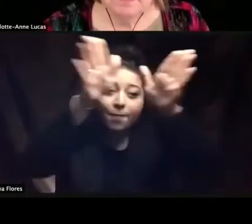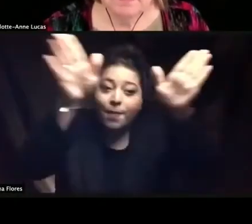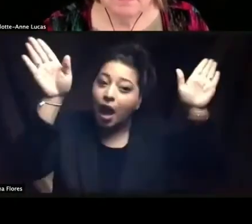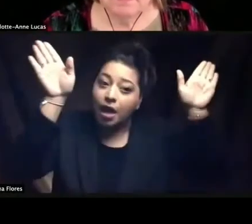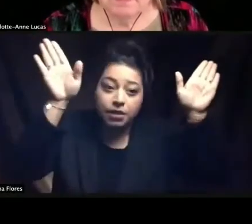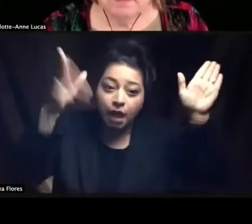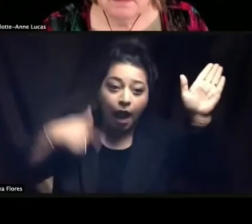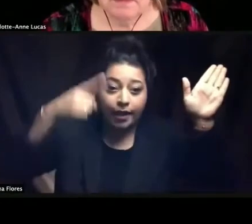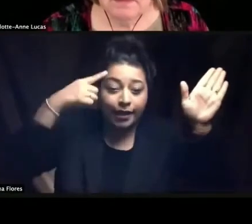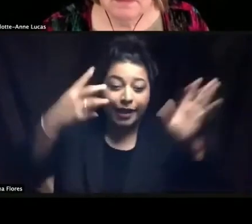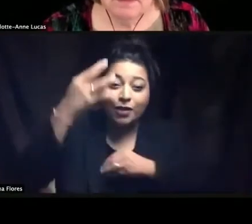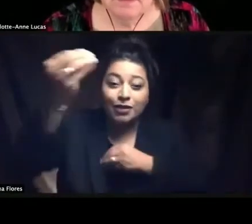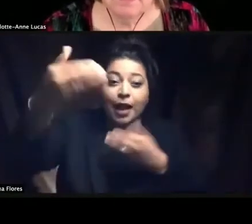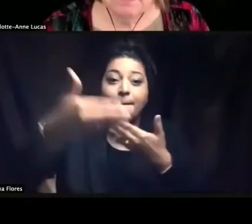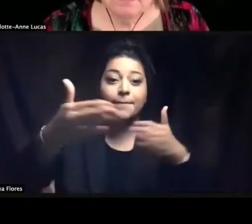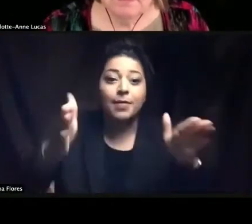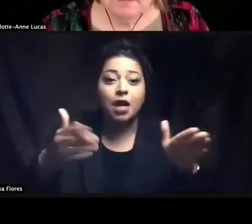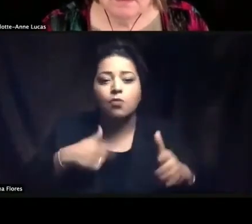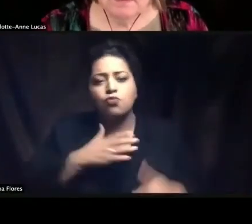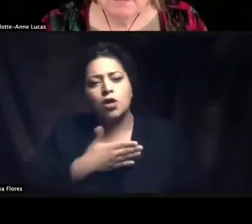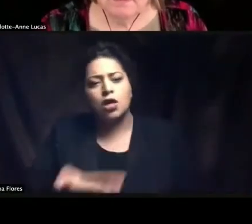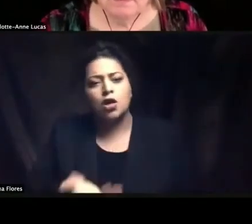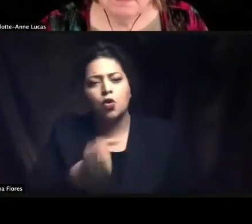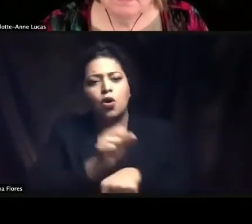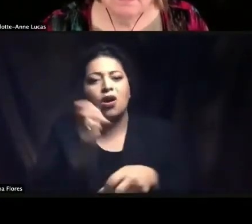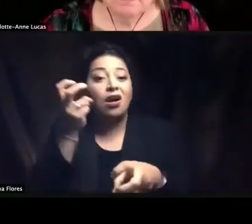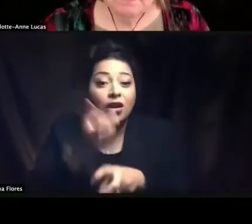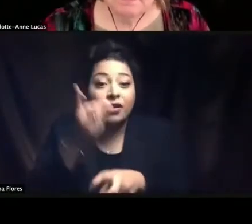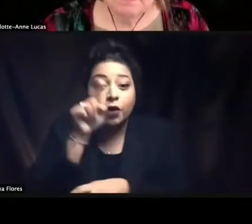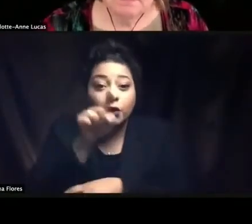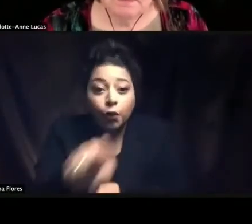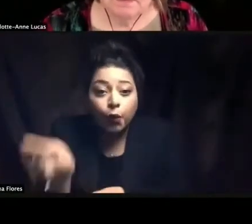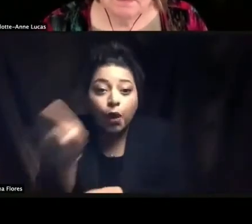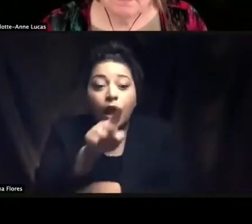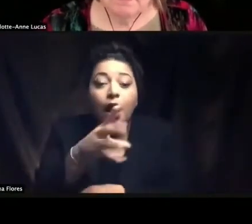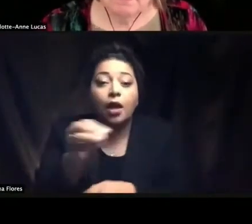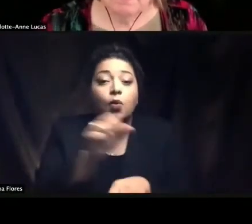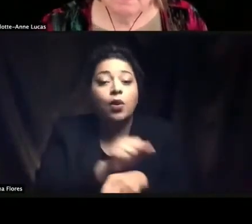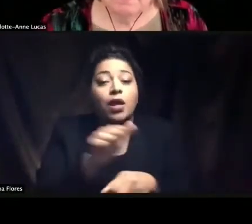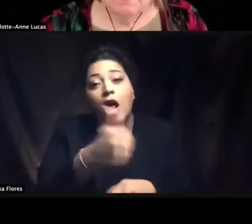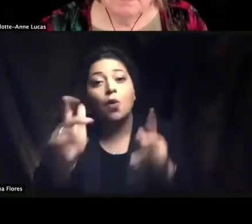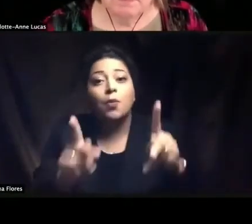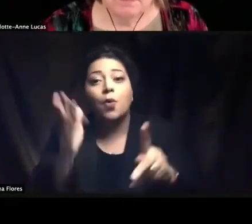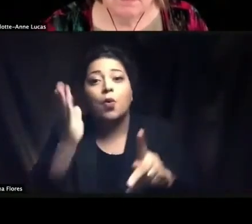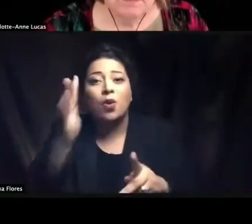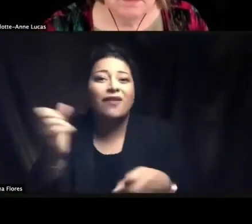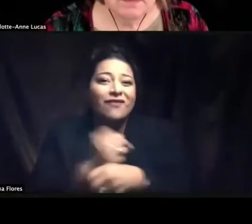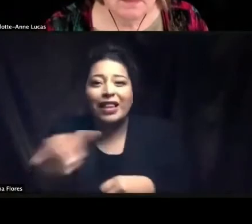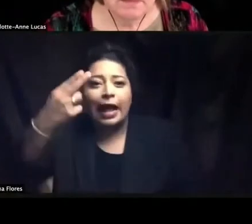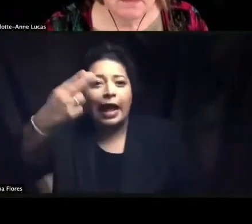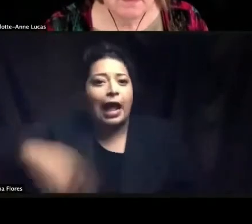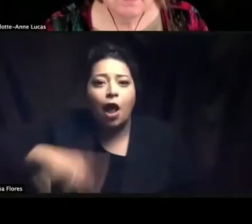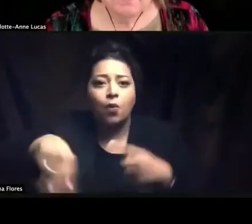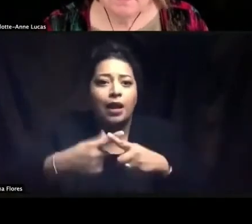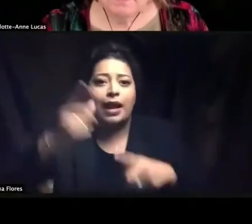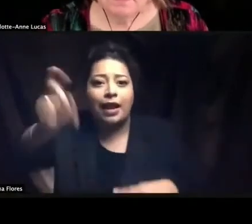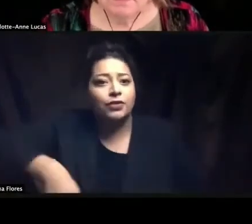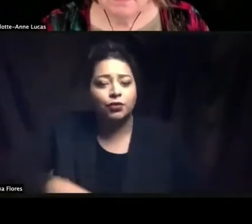think outside the box. I'm willing to work hard for you and with others, and I'll fight like hell when absolutely